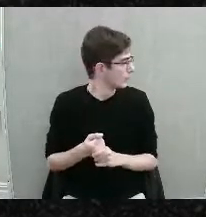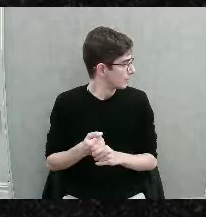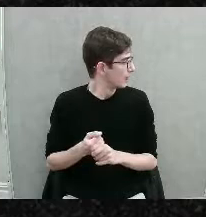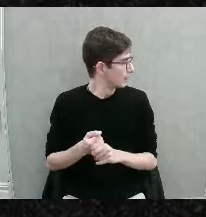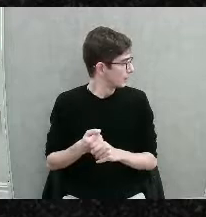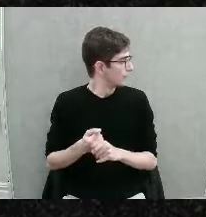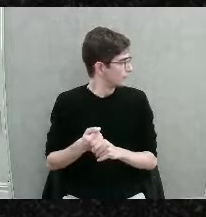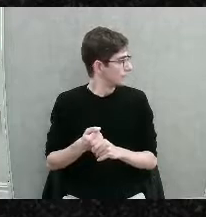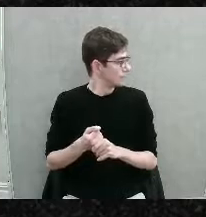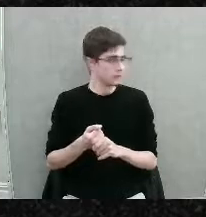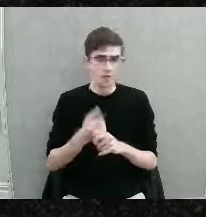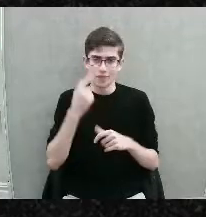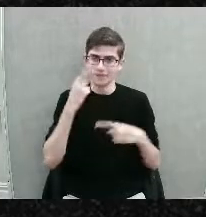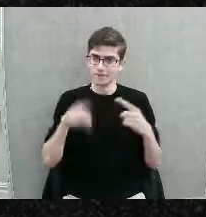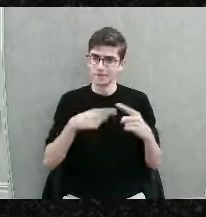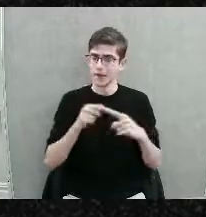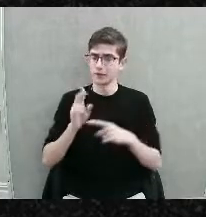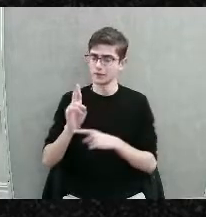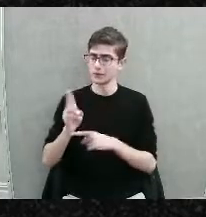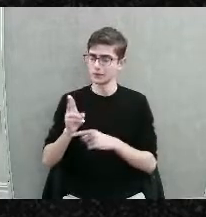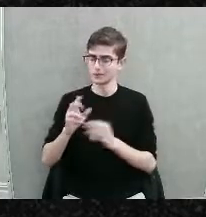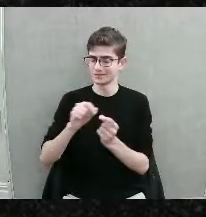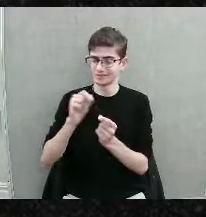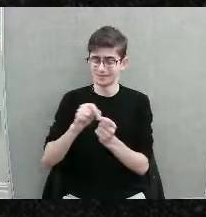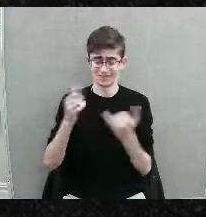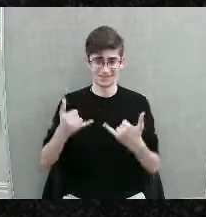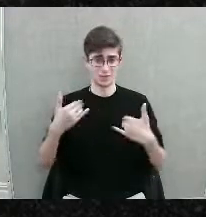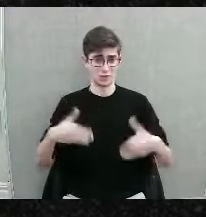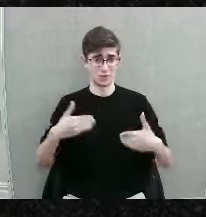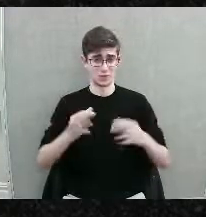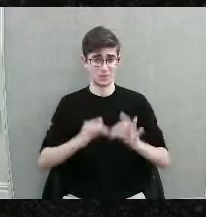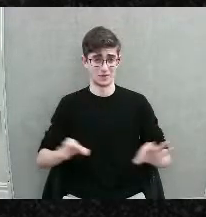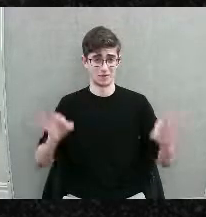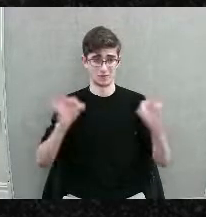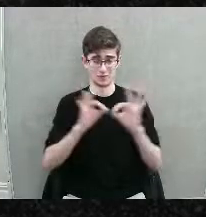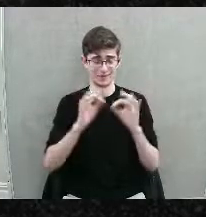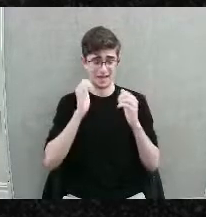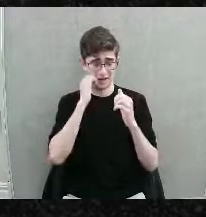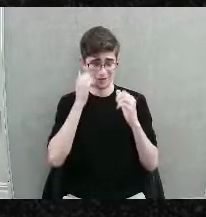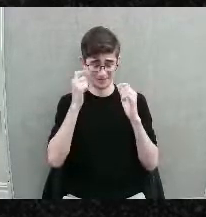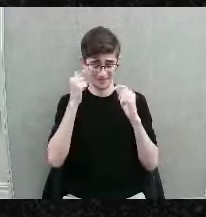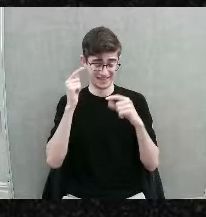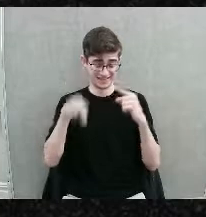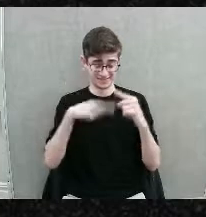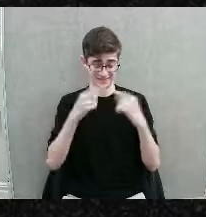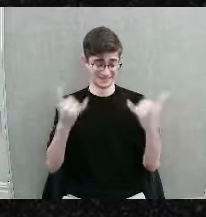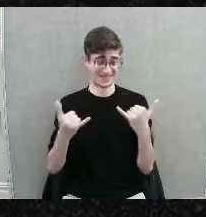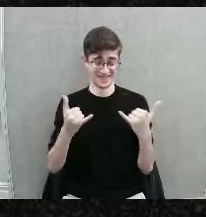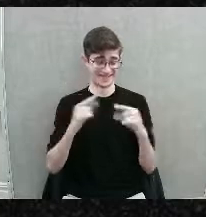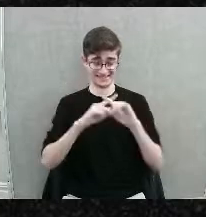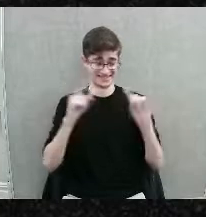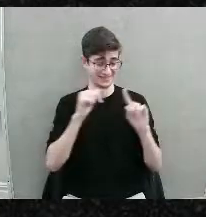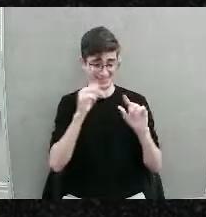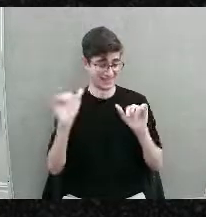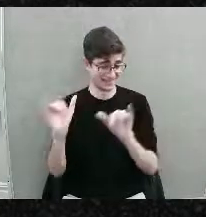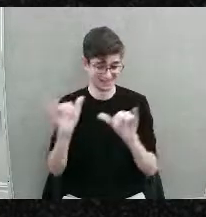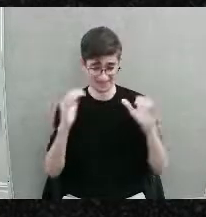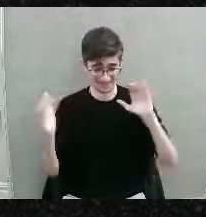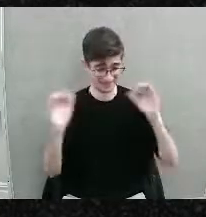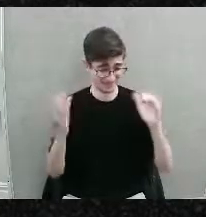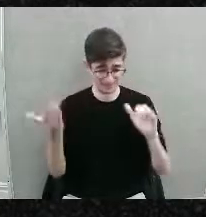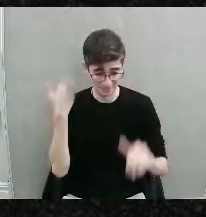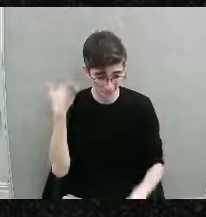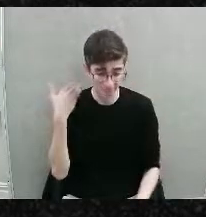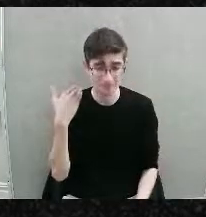considering the historical specificity of the present, right? And how best to think about it. And this problem became a